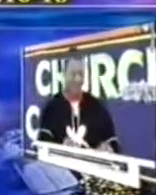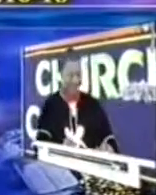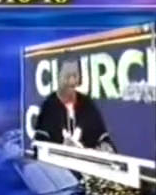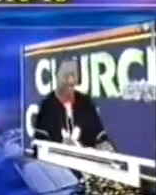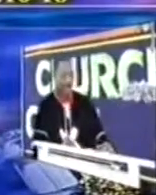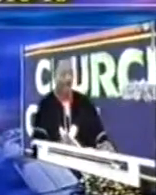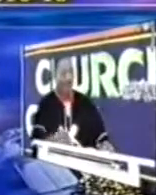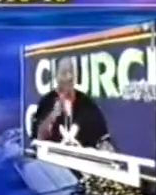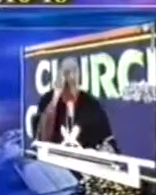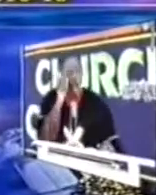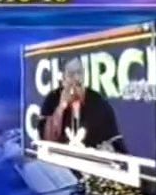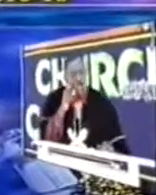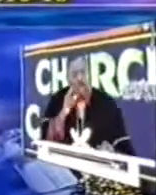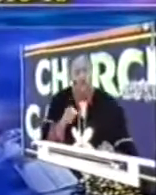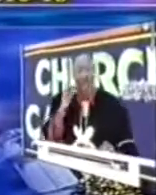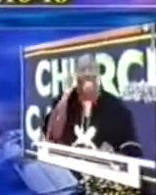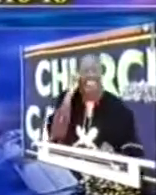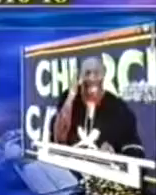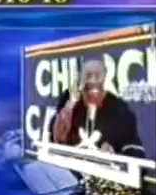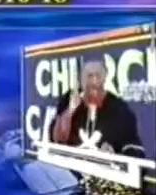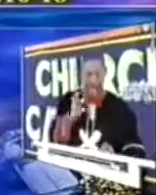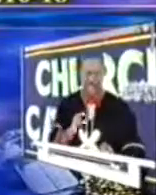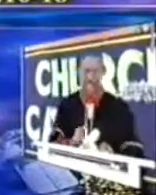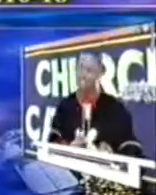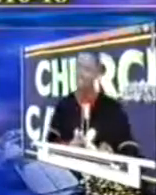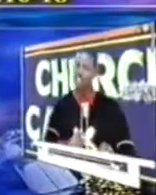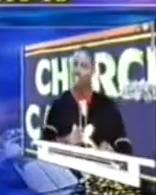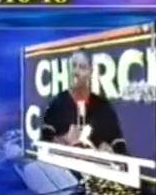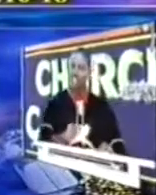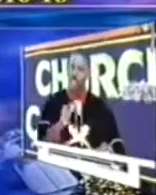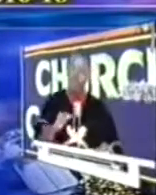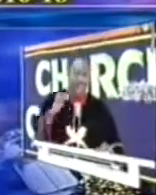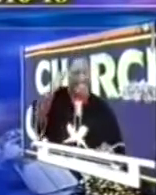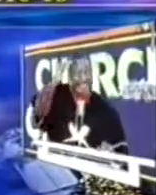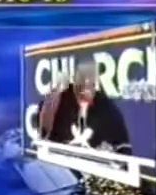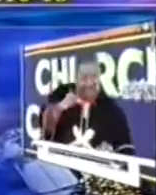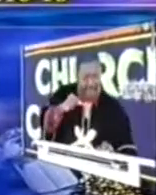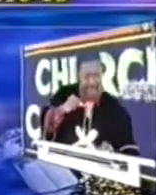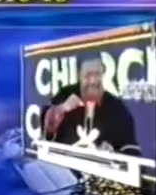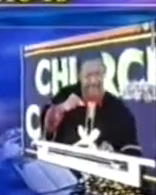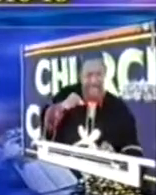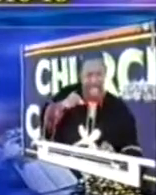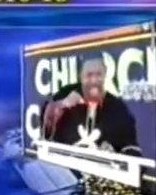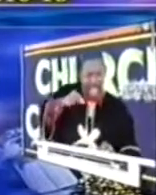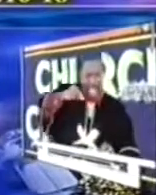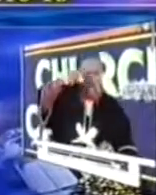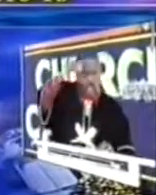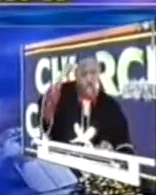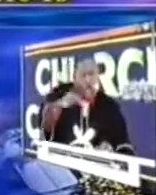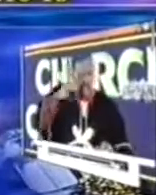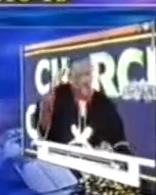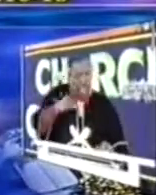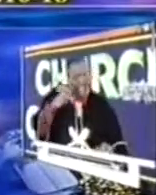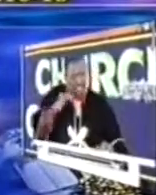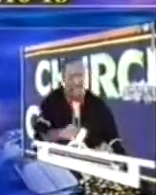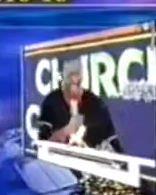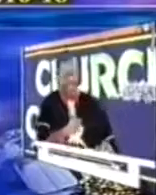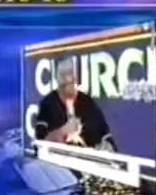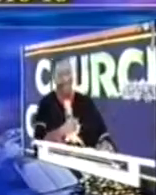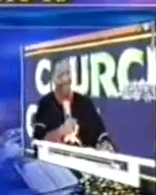20 cents. For those who are such, do not serve our Lord